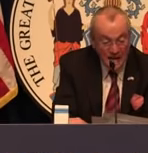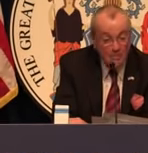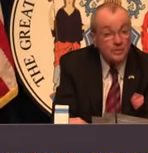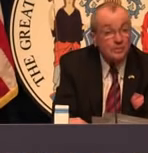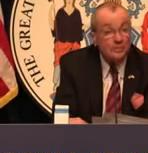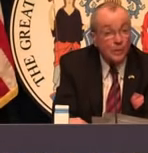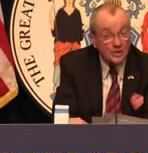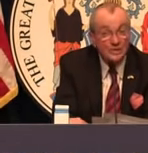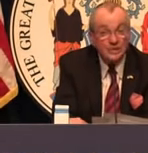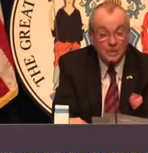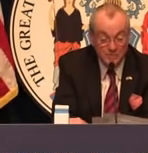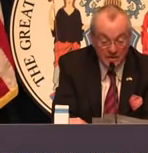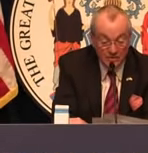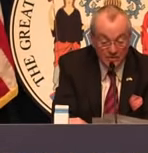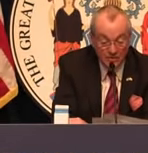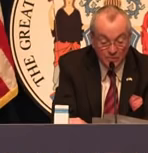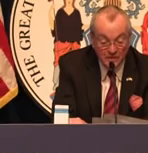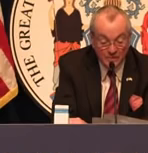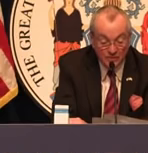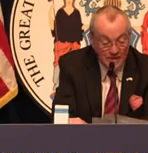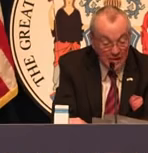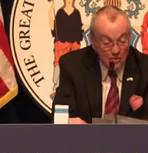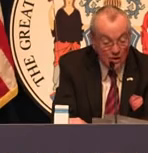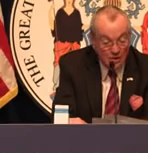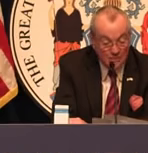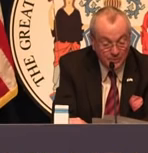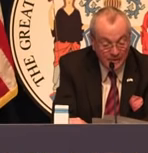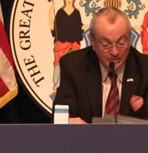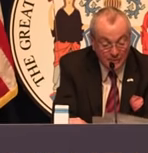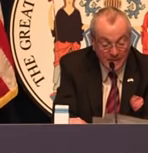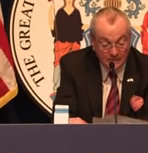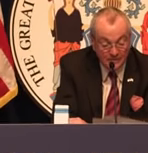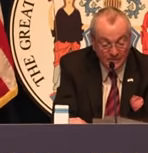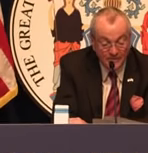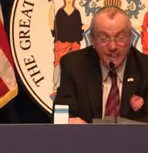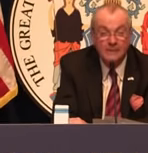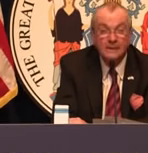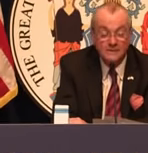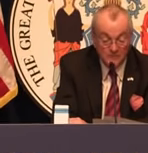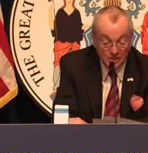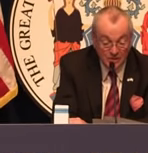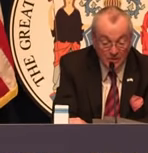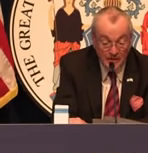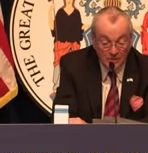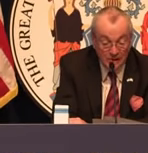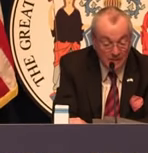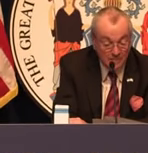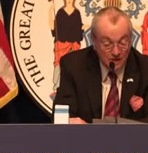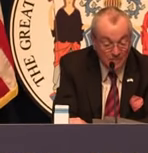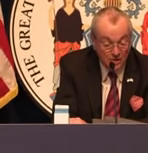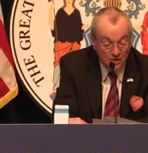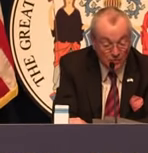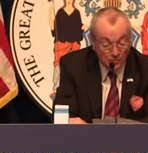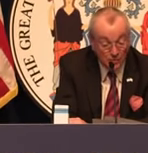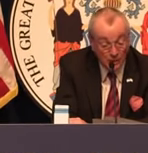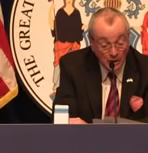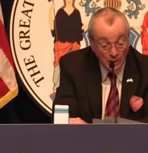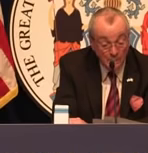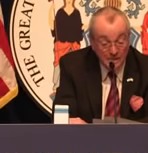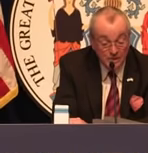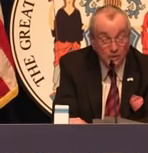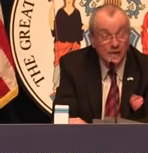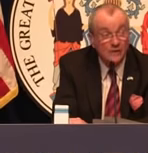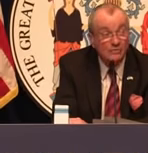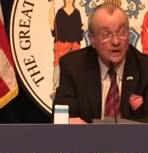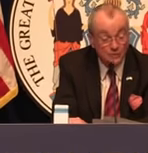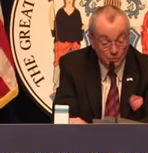For establishments wishing to expand their footprint to serve alcohol, I'm pleased to announce that the Division of Alcoholic Beverage Control will